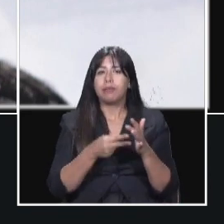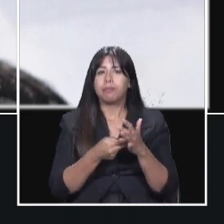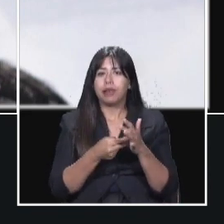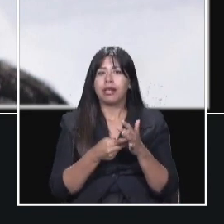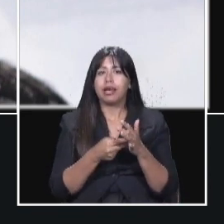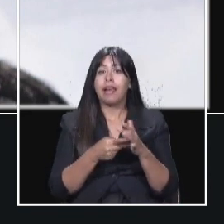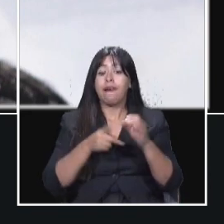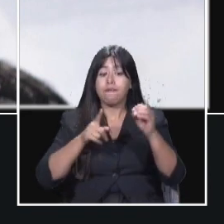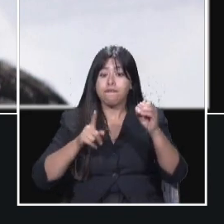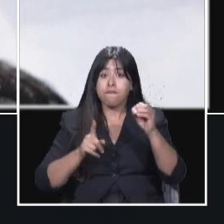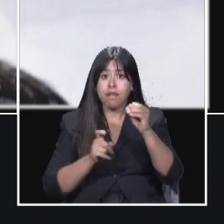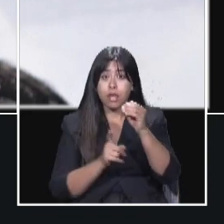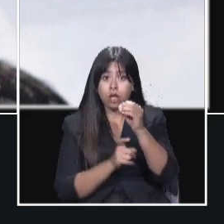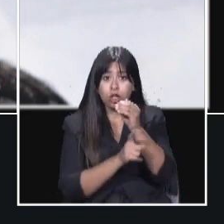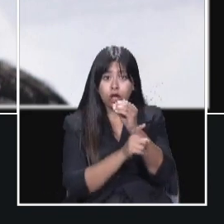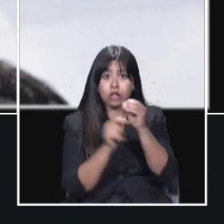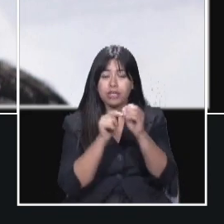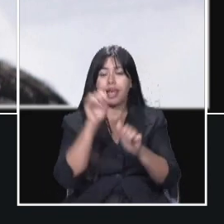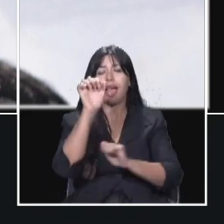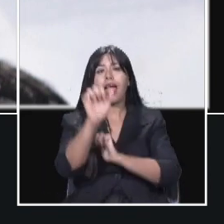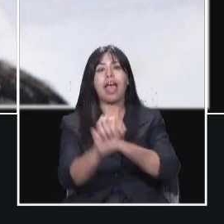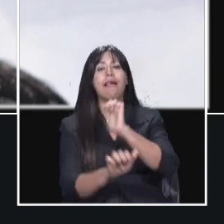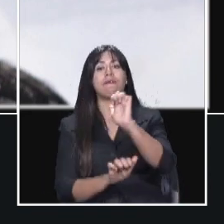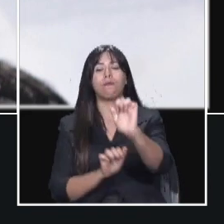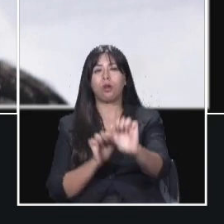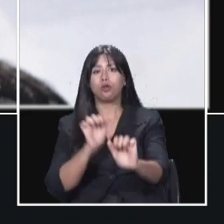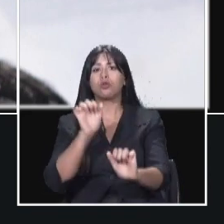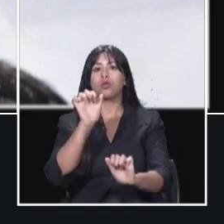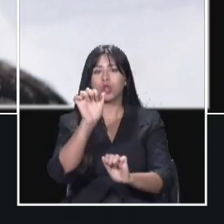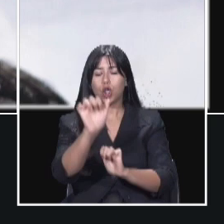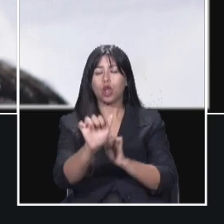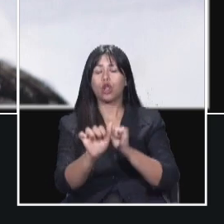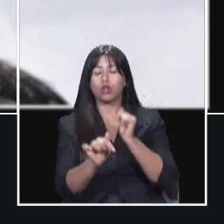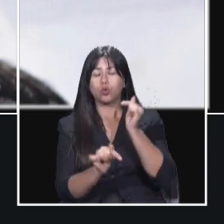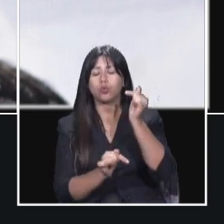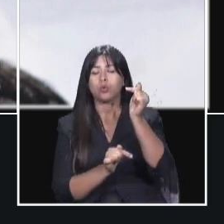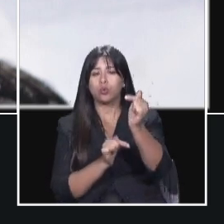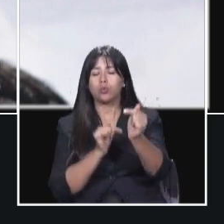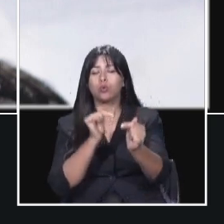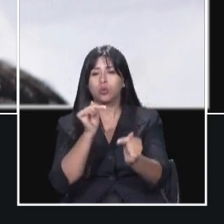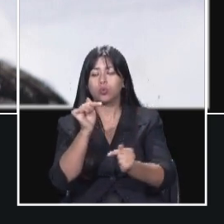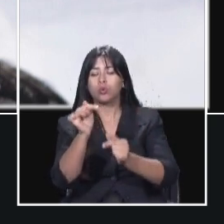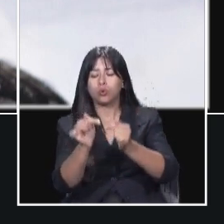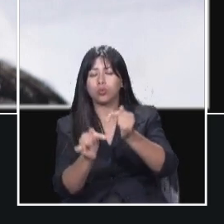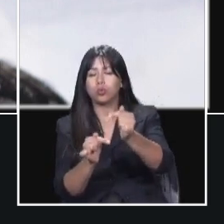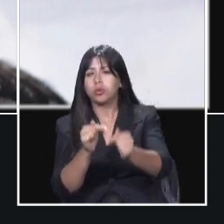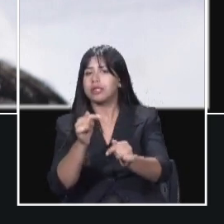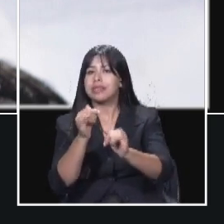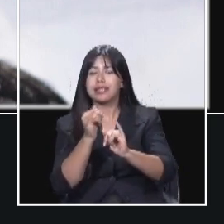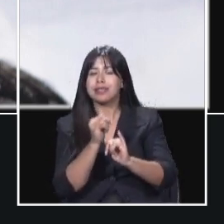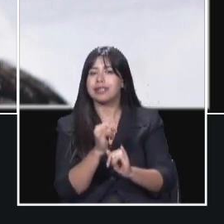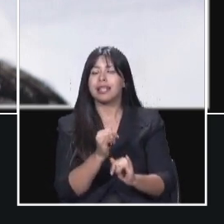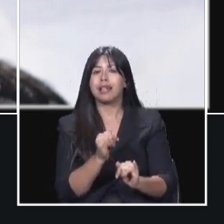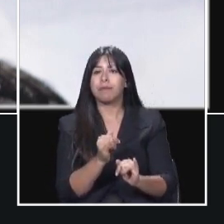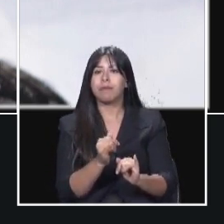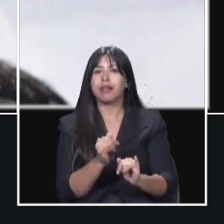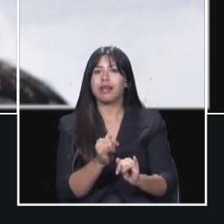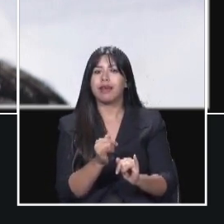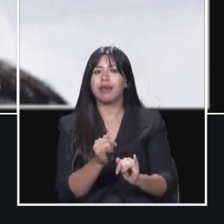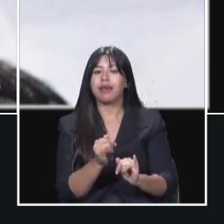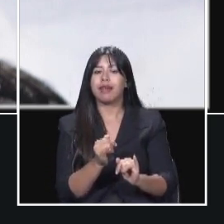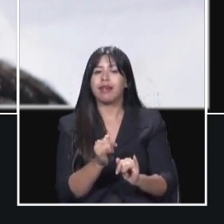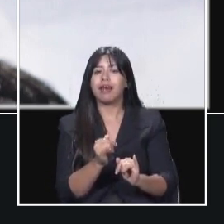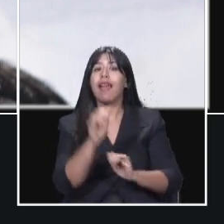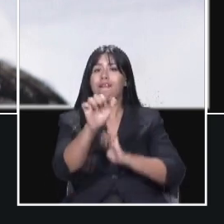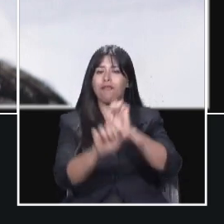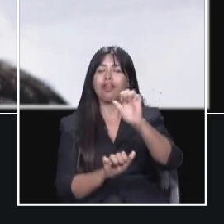evolution has spent the last 600 million years perfecting. You see the humble dog you're looking